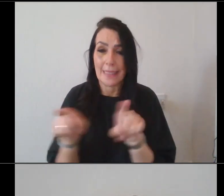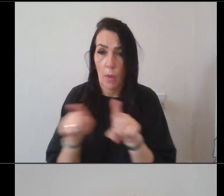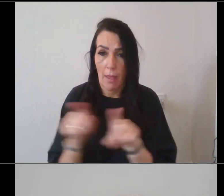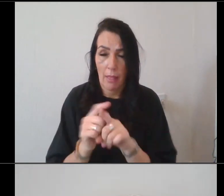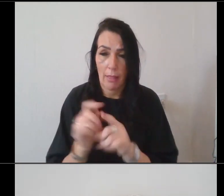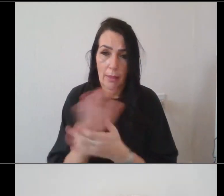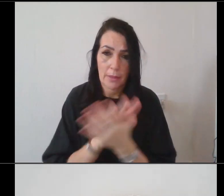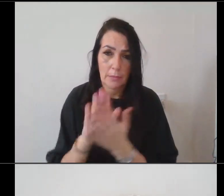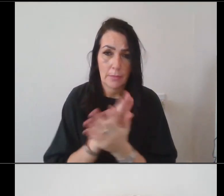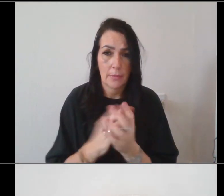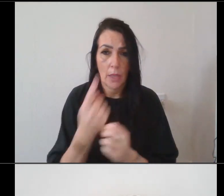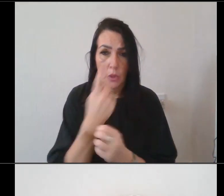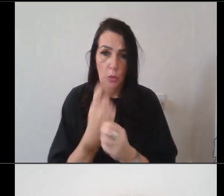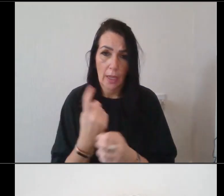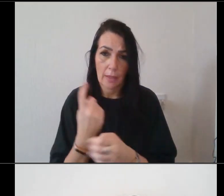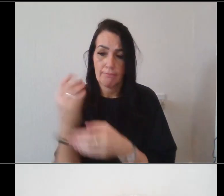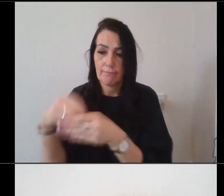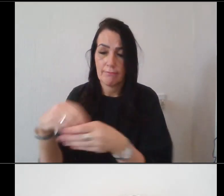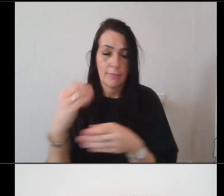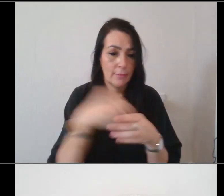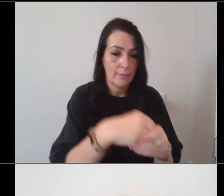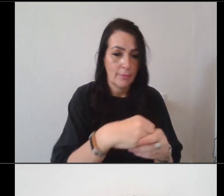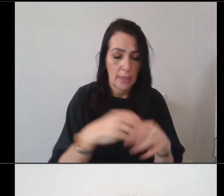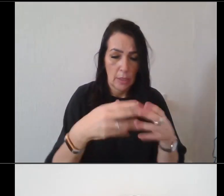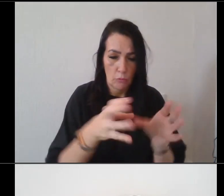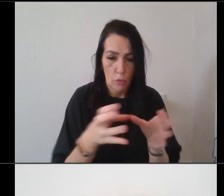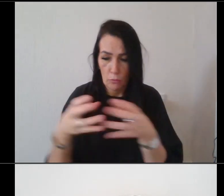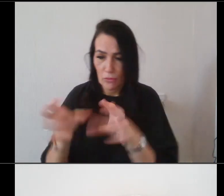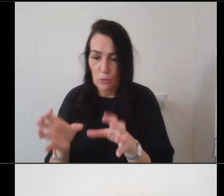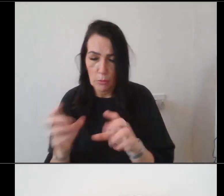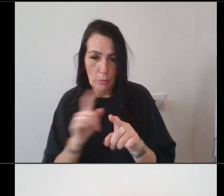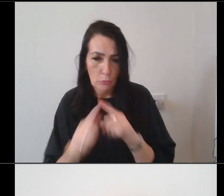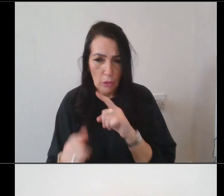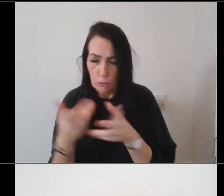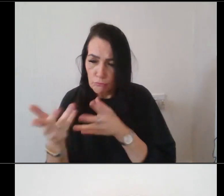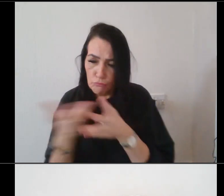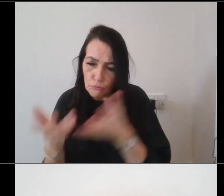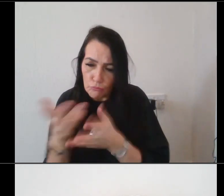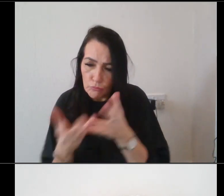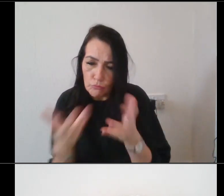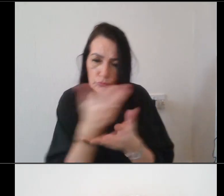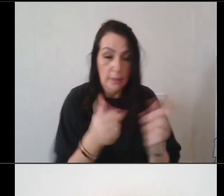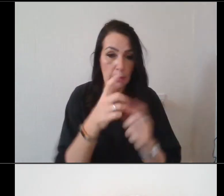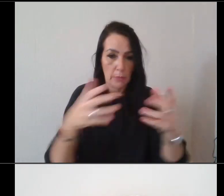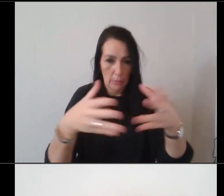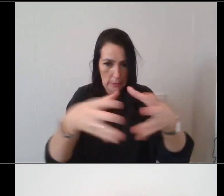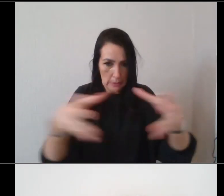kind of break out into smaller groups to try and engage with each other, because it can be quite difficult